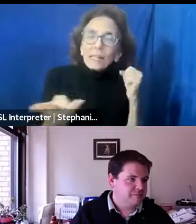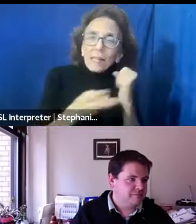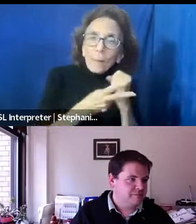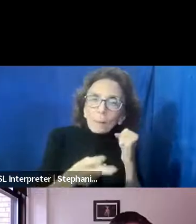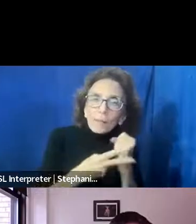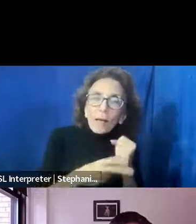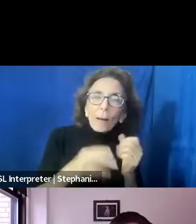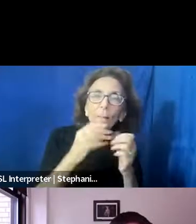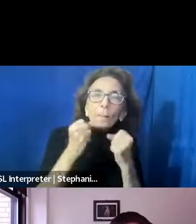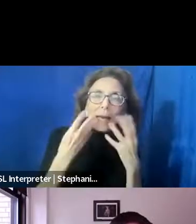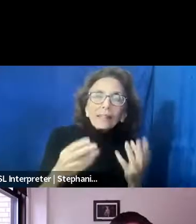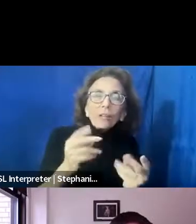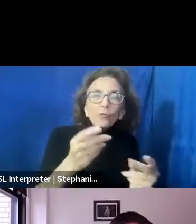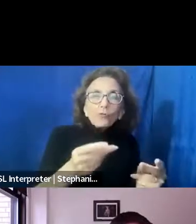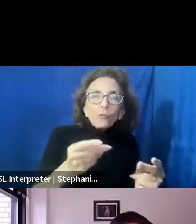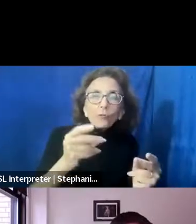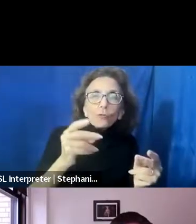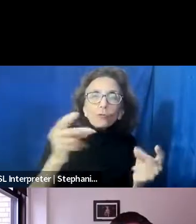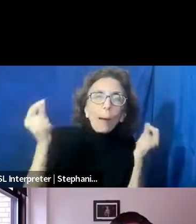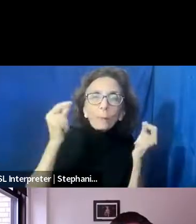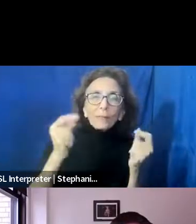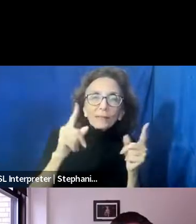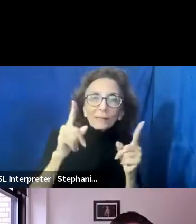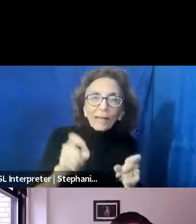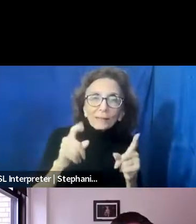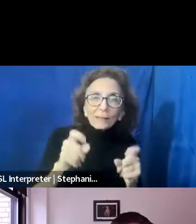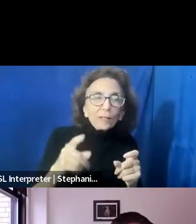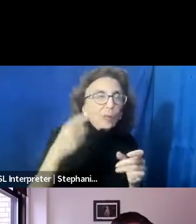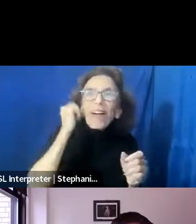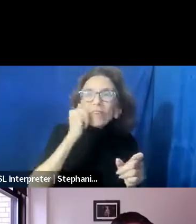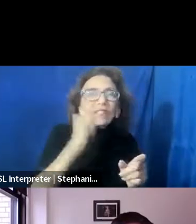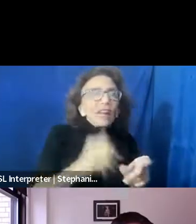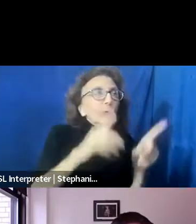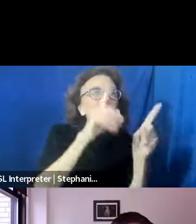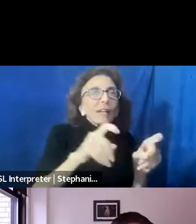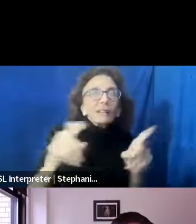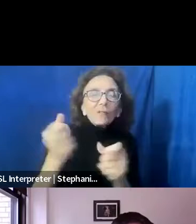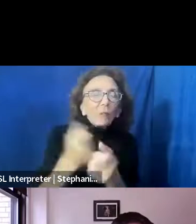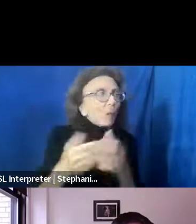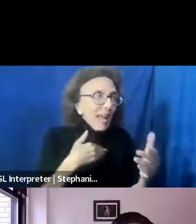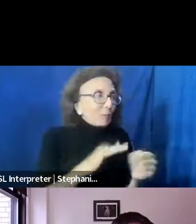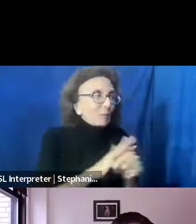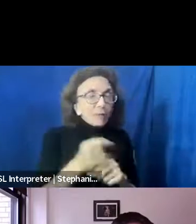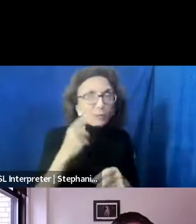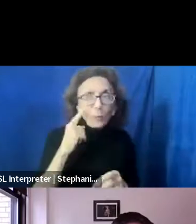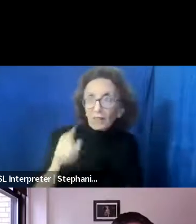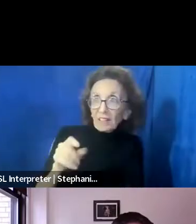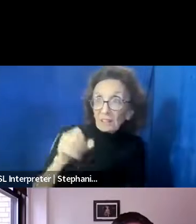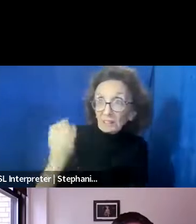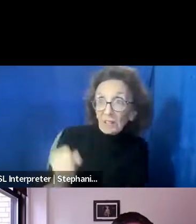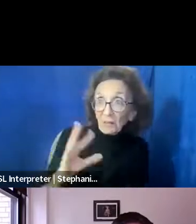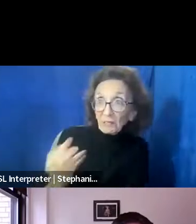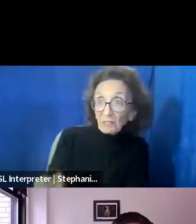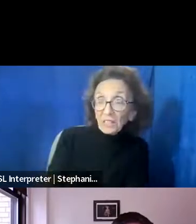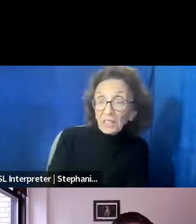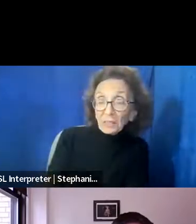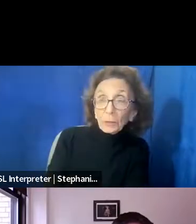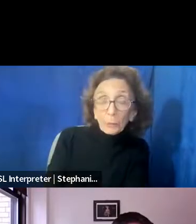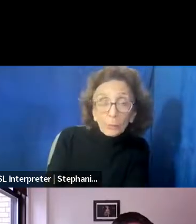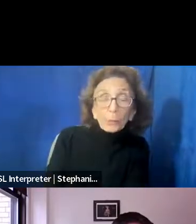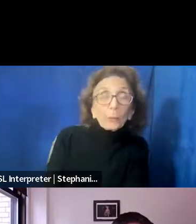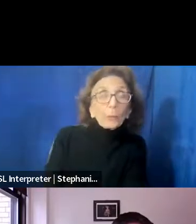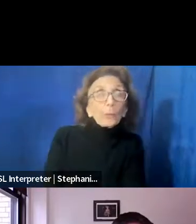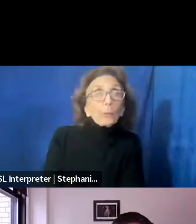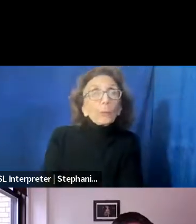test every single person every day, and, you know, developed a strategy. And we just looked at what was happening in South Africa, and we're like, we think we can maybe